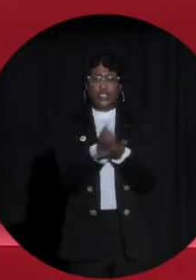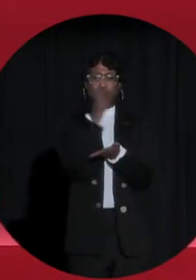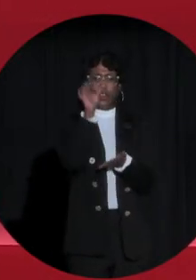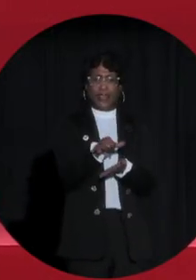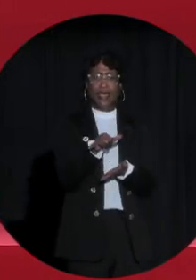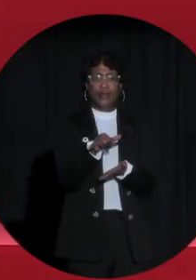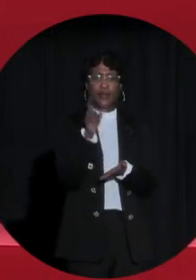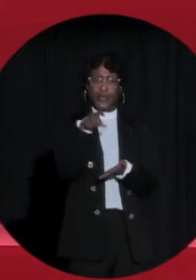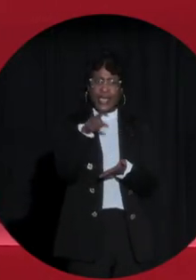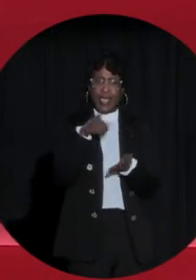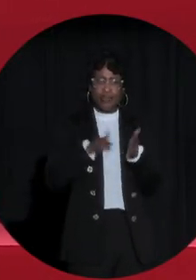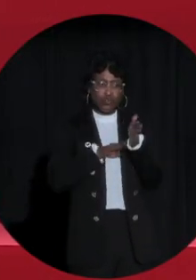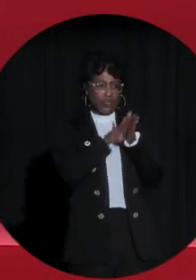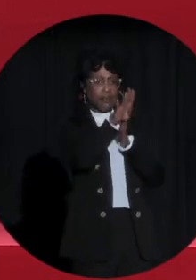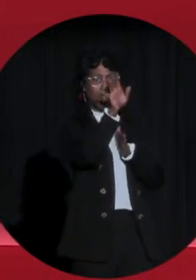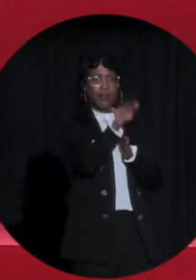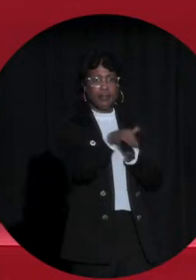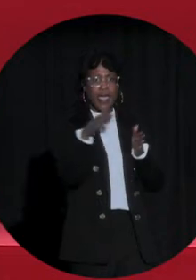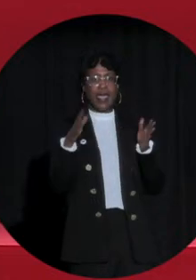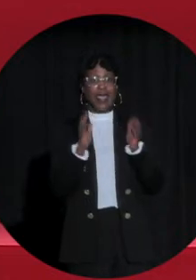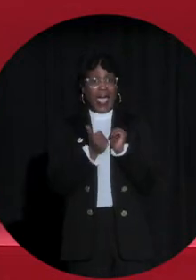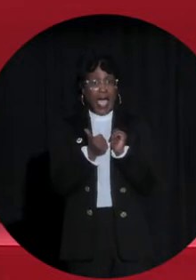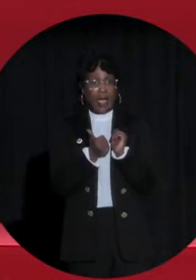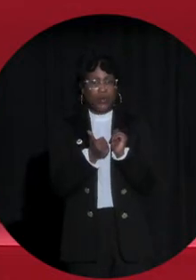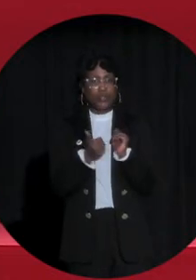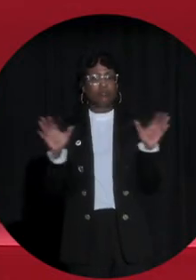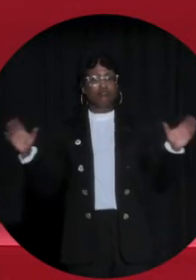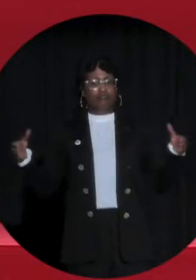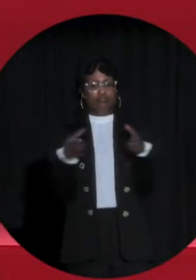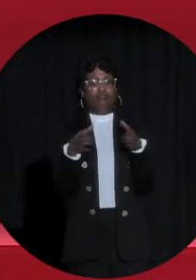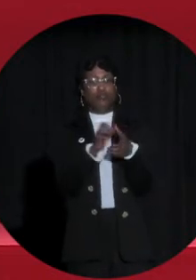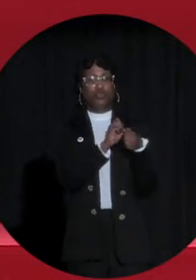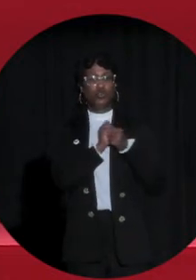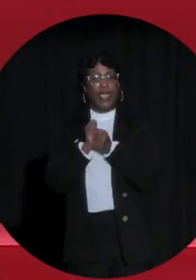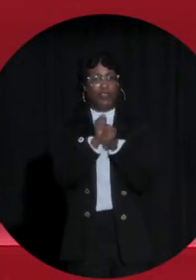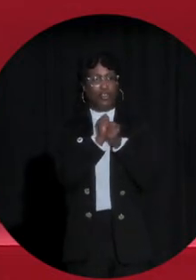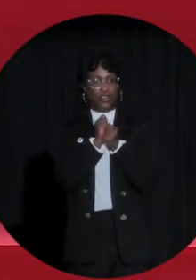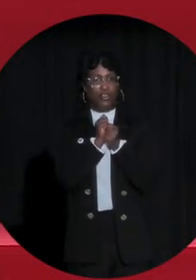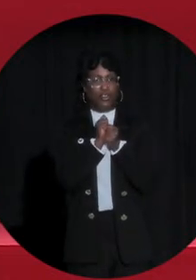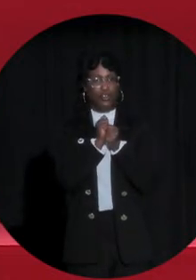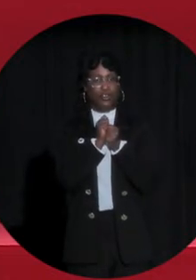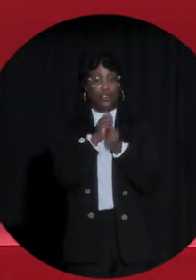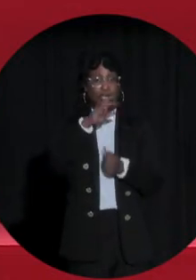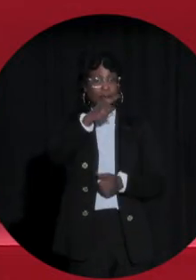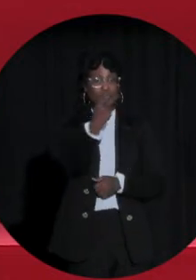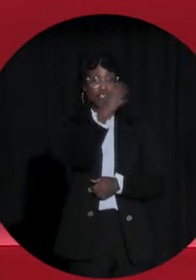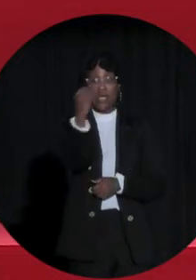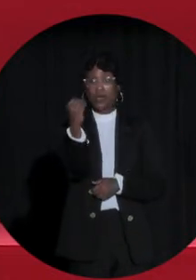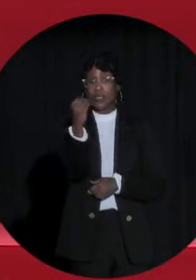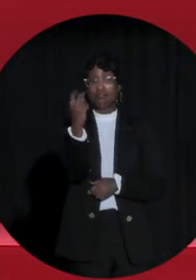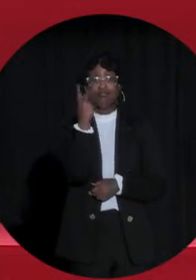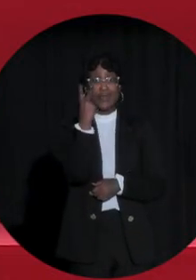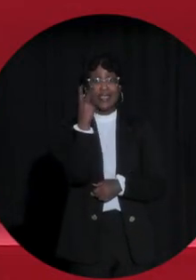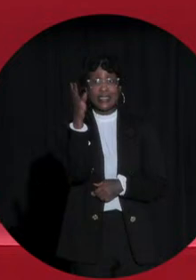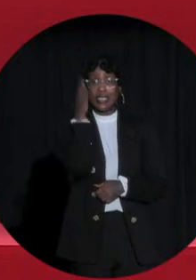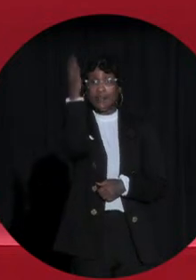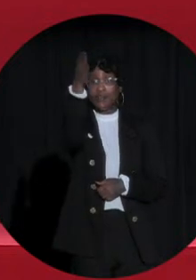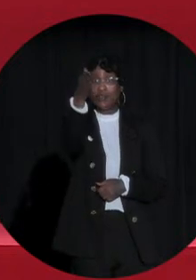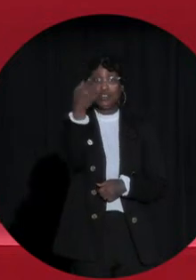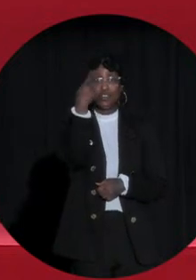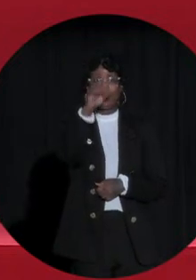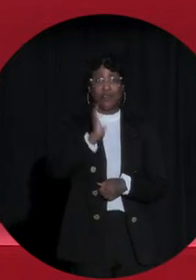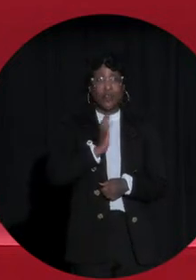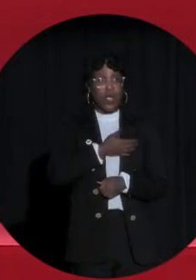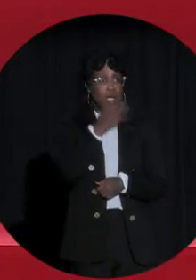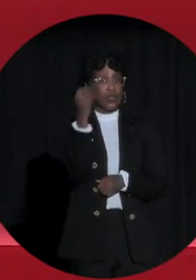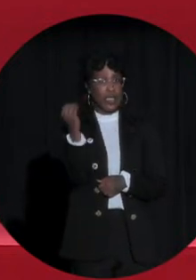a community together. Prince Georgians, I see a future for our county now, which